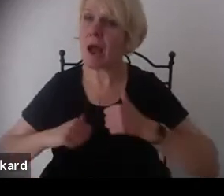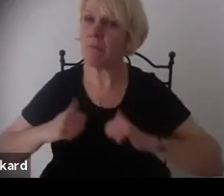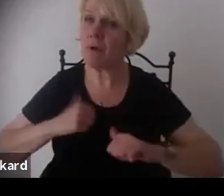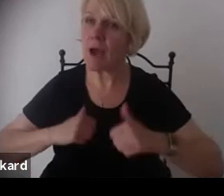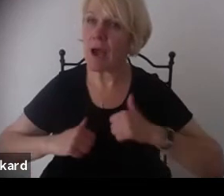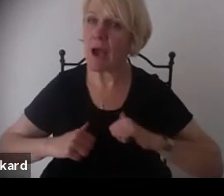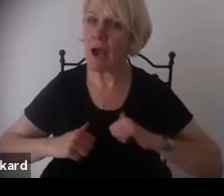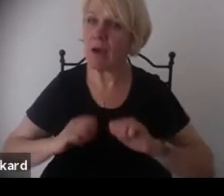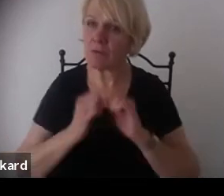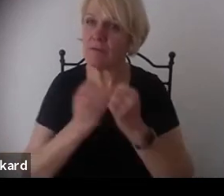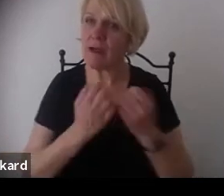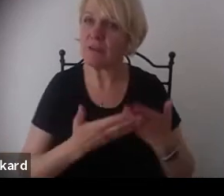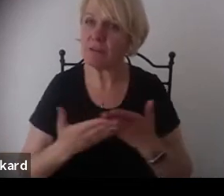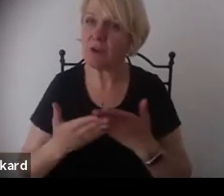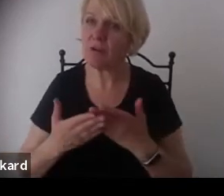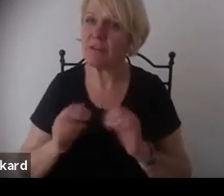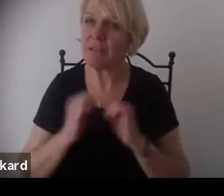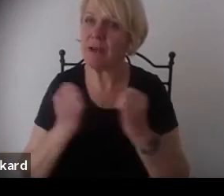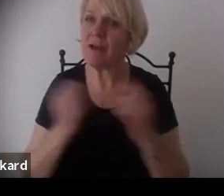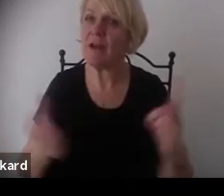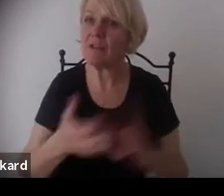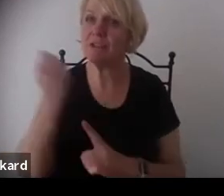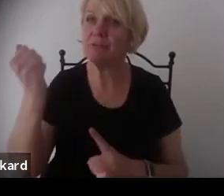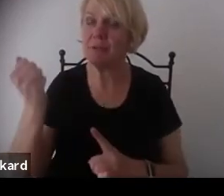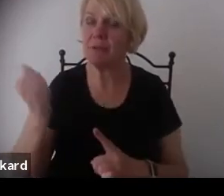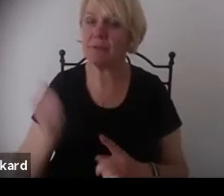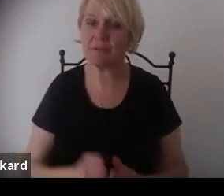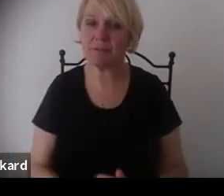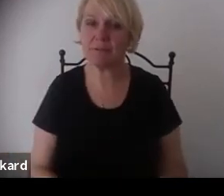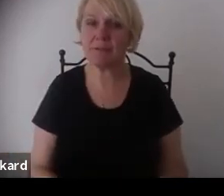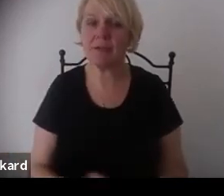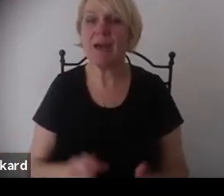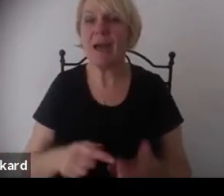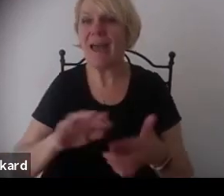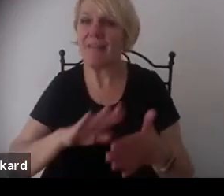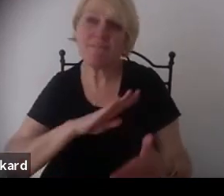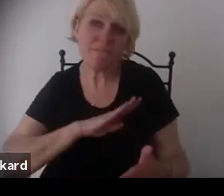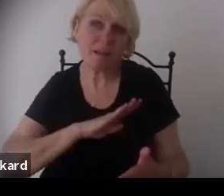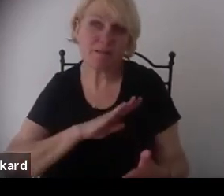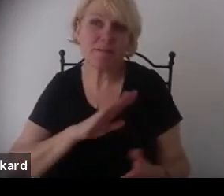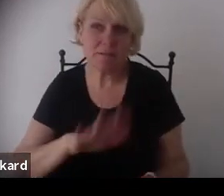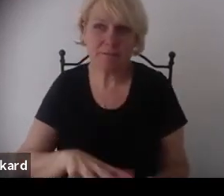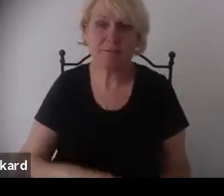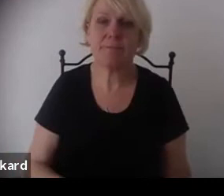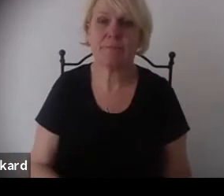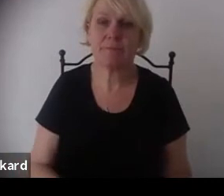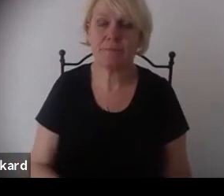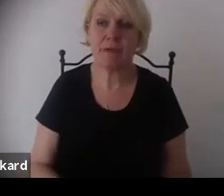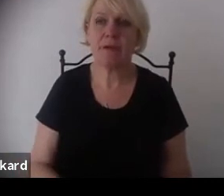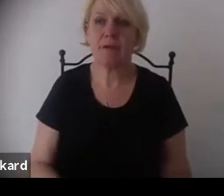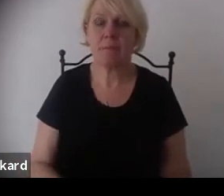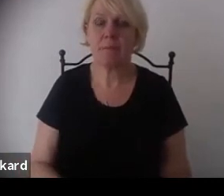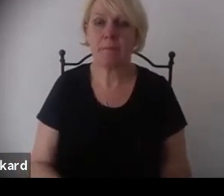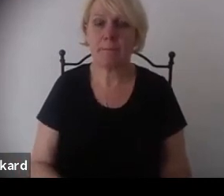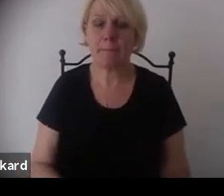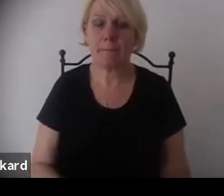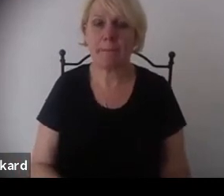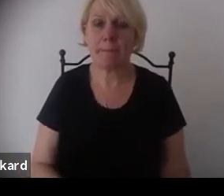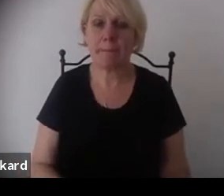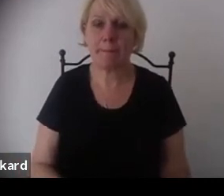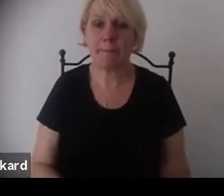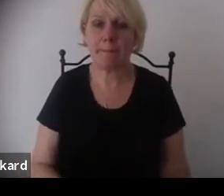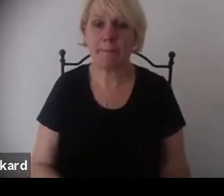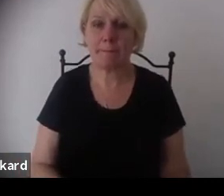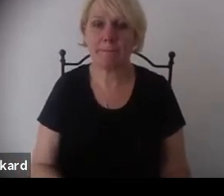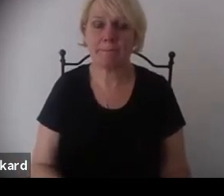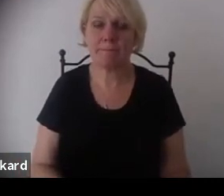the achievement. Especially, I will talk about Enfield in particular, but across the trust as well. So I